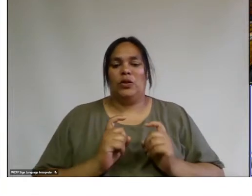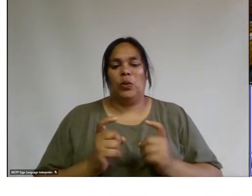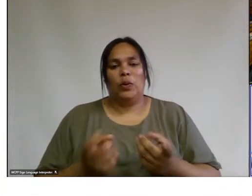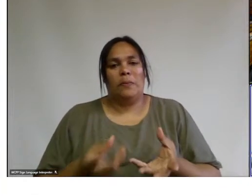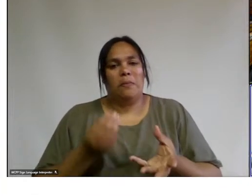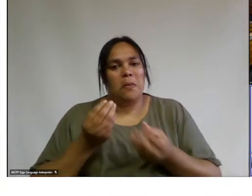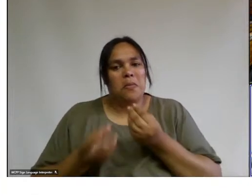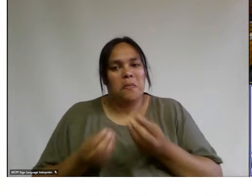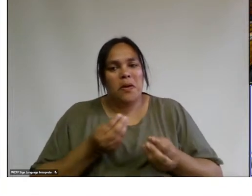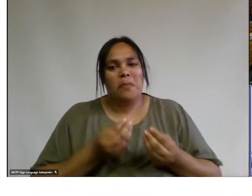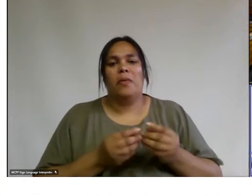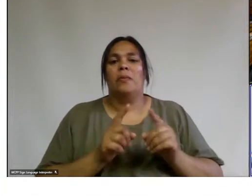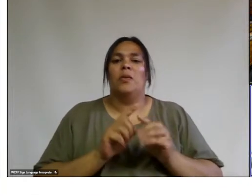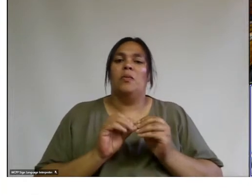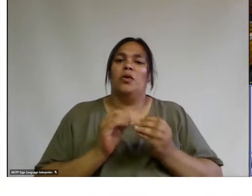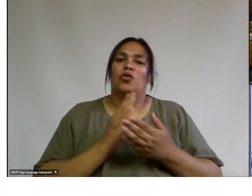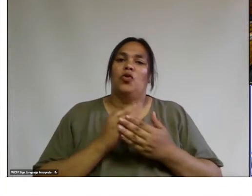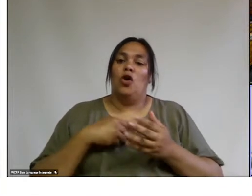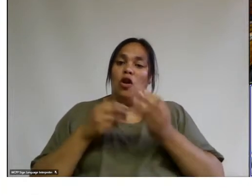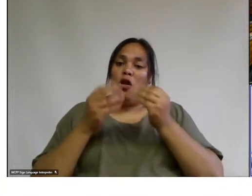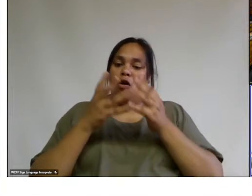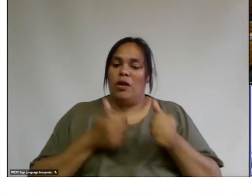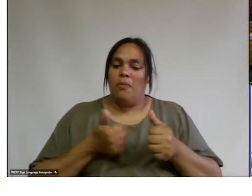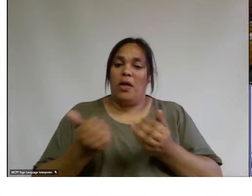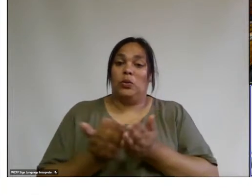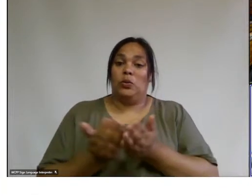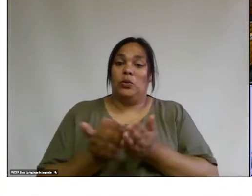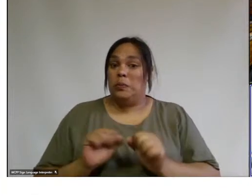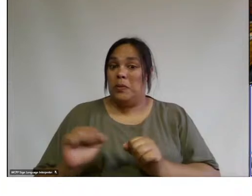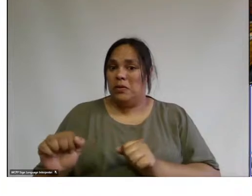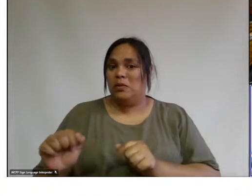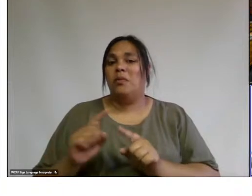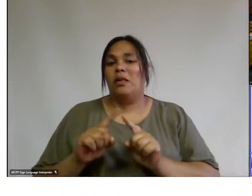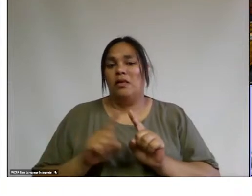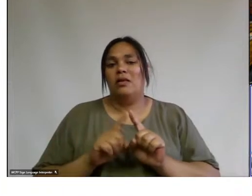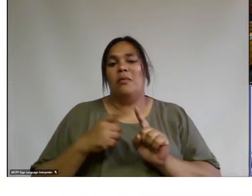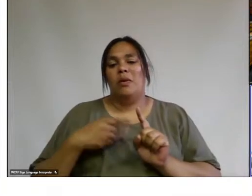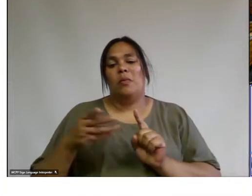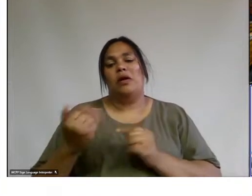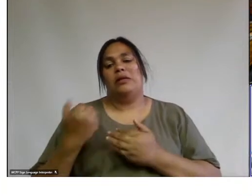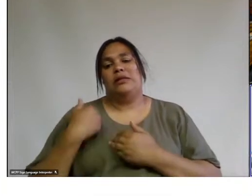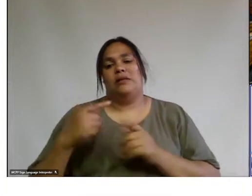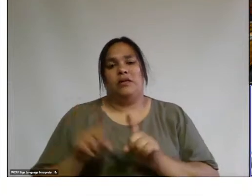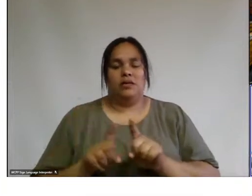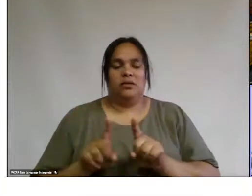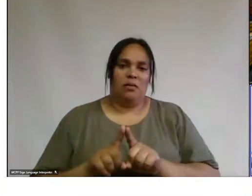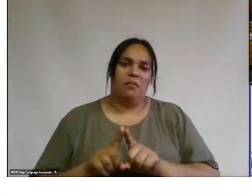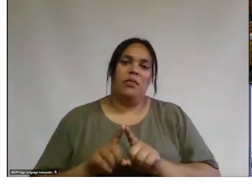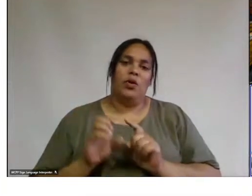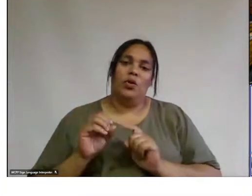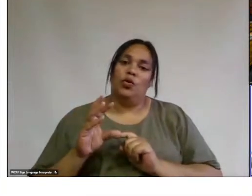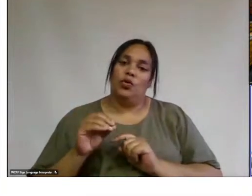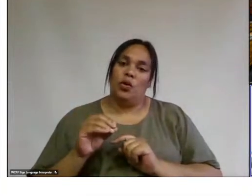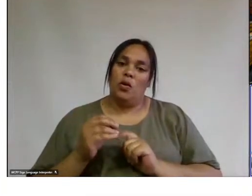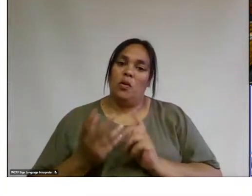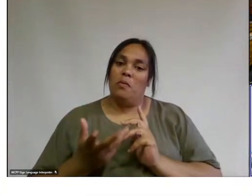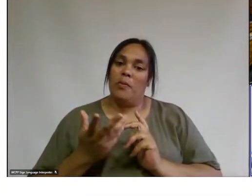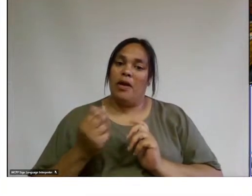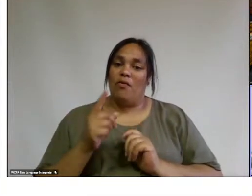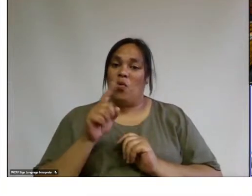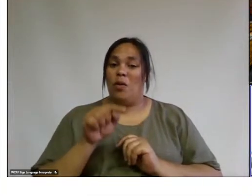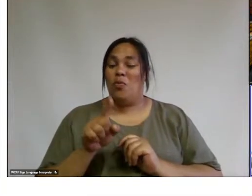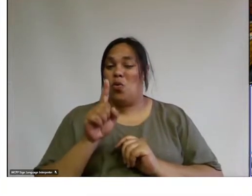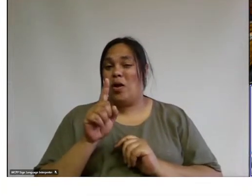quickly to ensure that our learners could get back to school as soon as possible and our teachers could be there as safely as possible. So when you've got